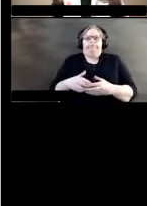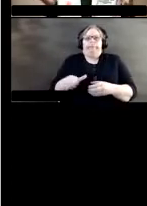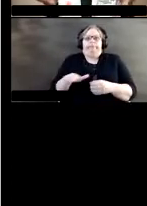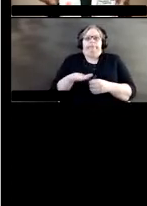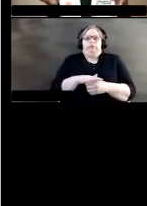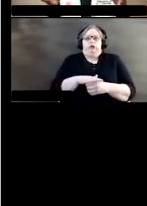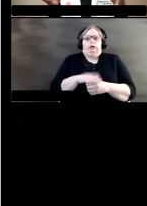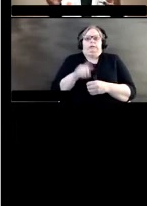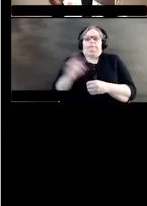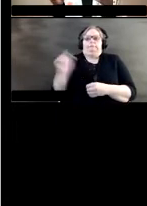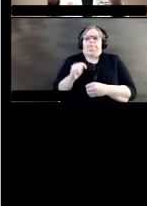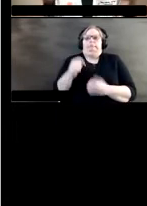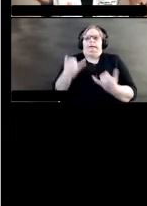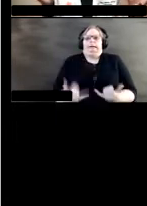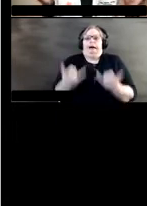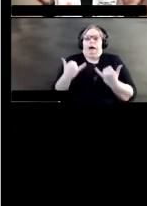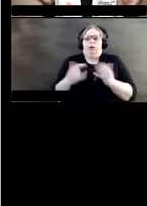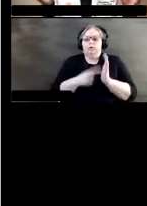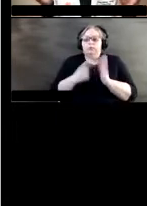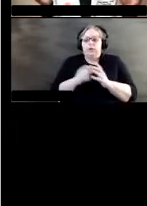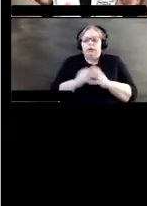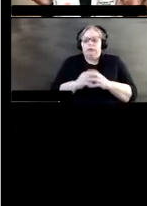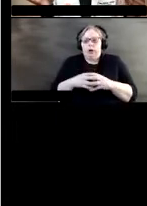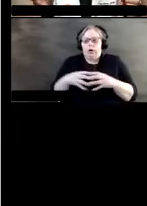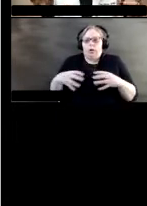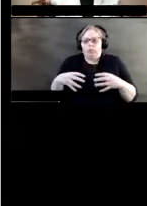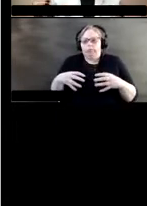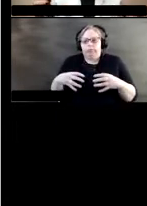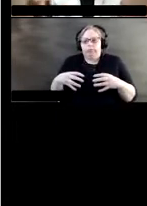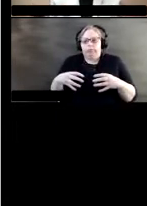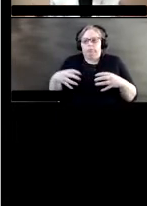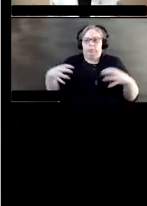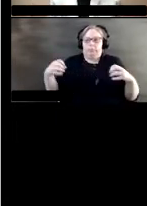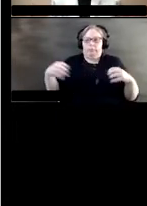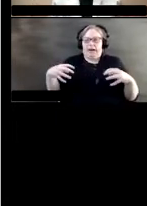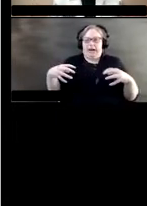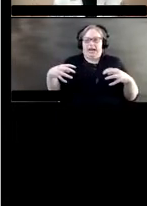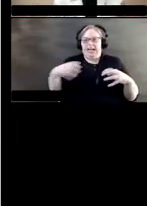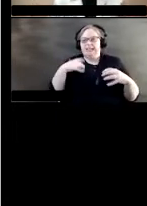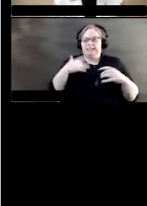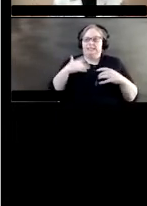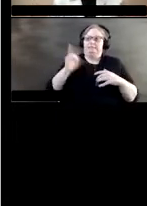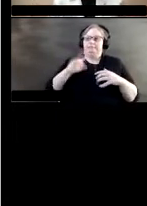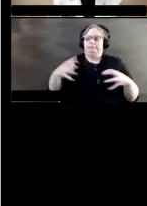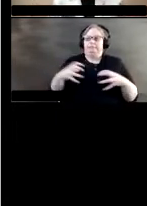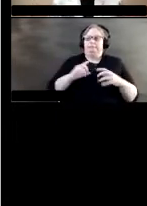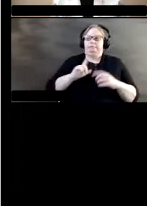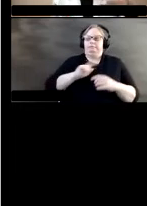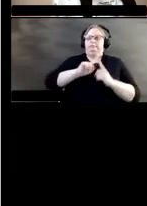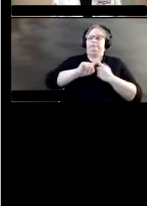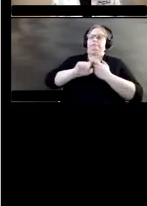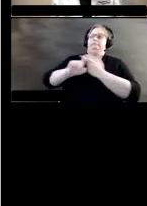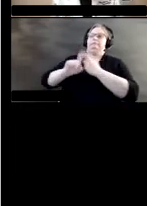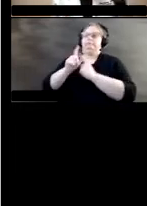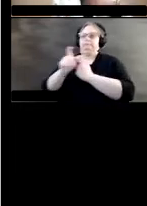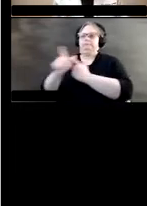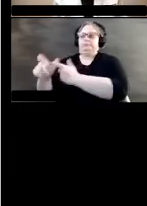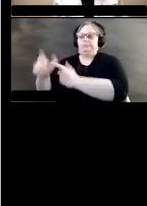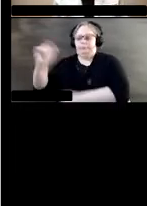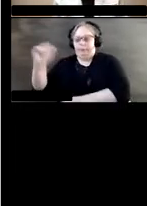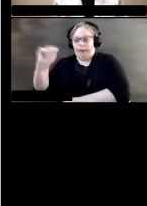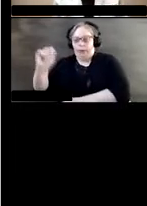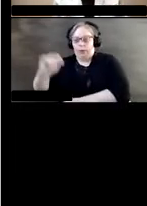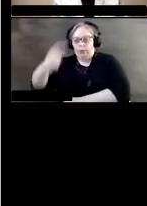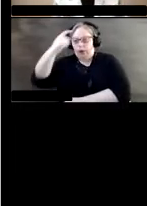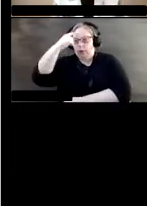It's overstretched. Those receptors are screaming at you. And now you got to get to the bathroom quick. And your brain says go and your